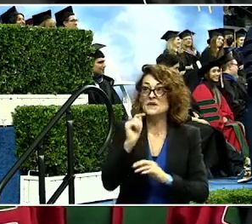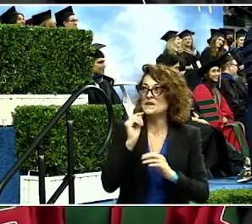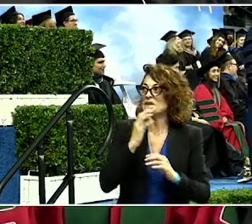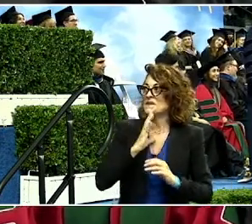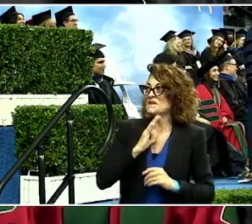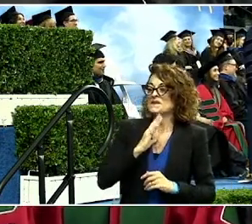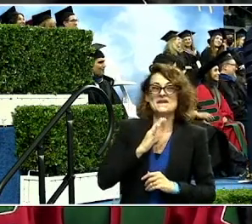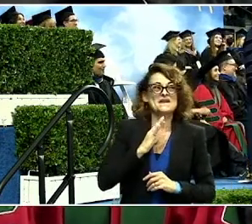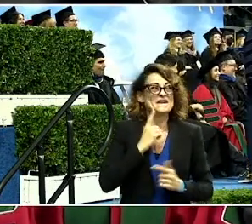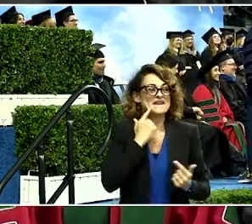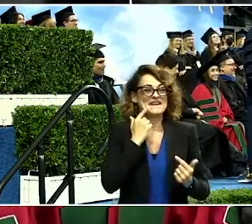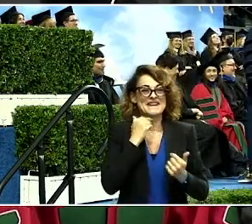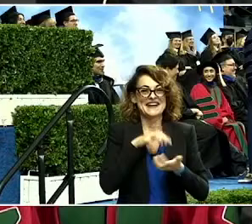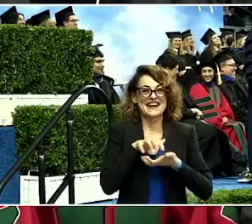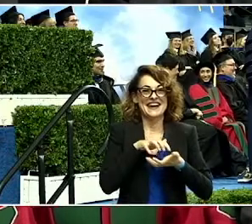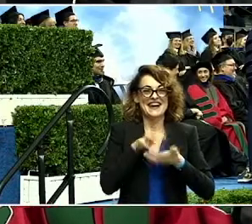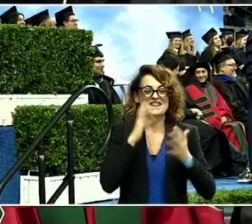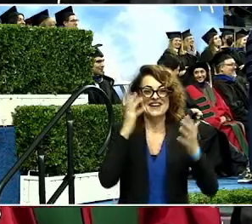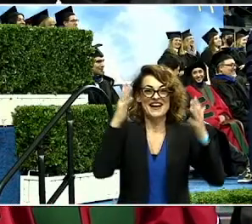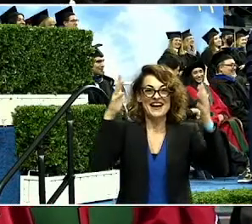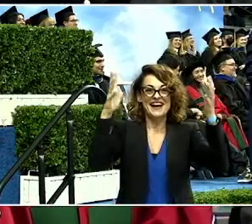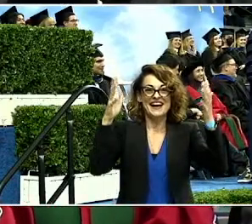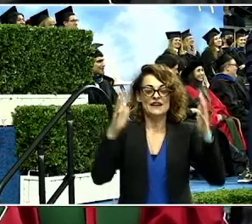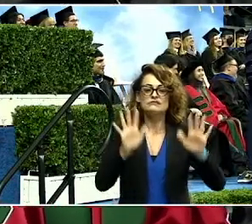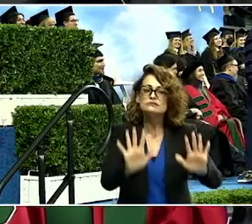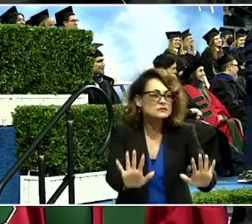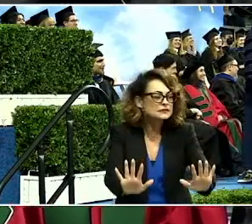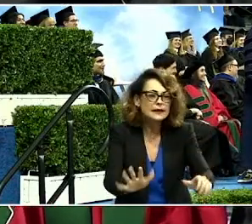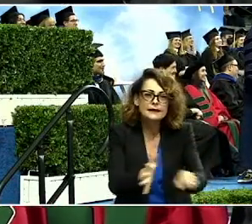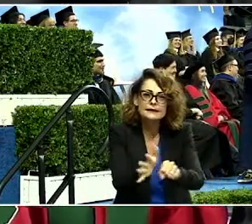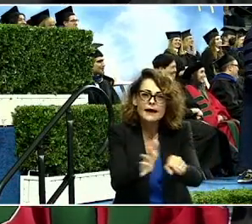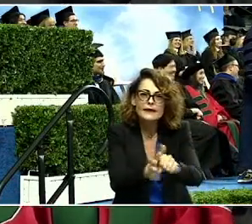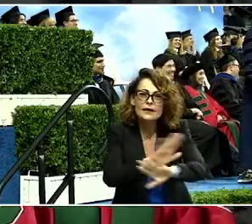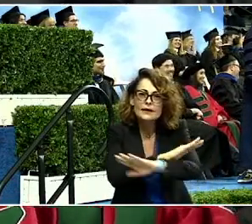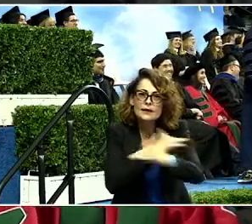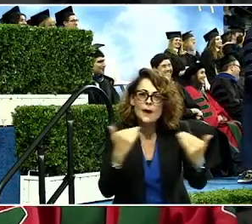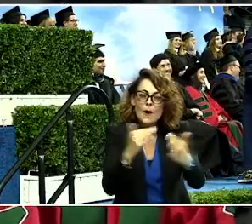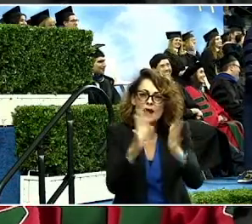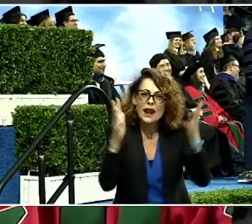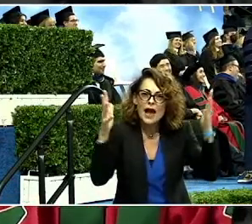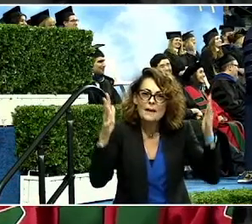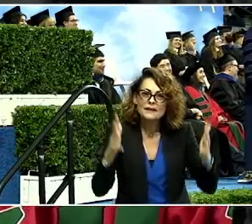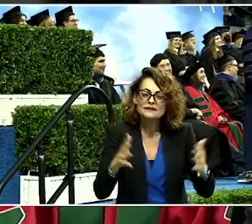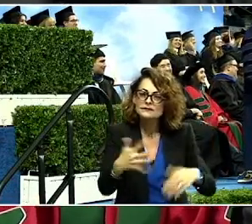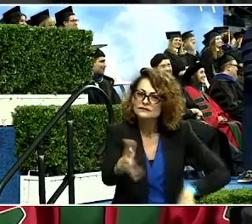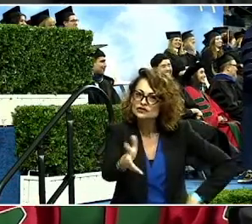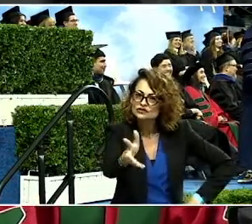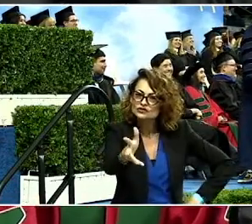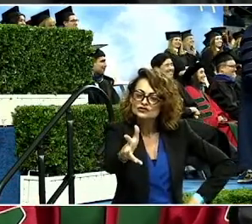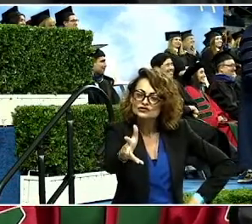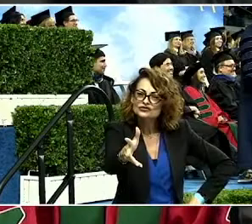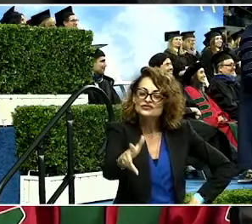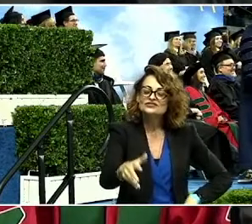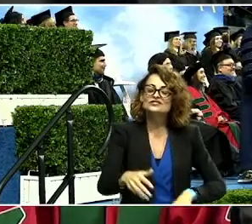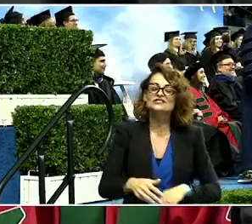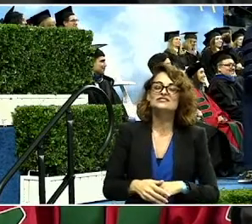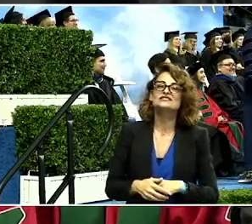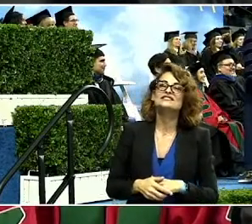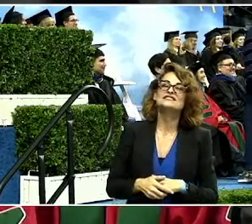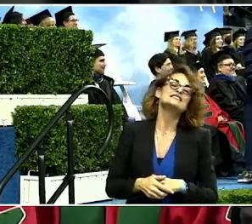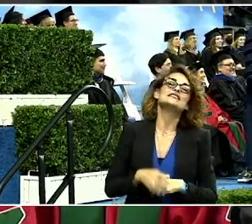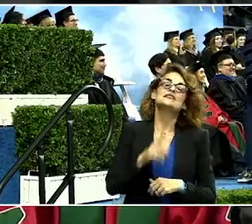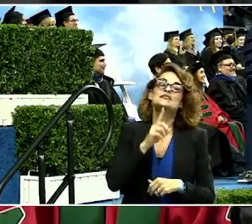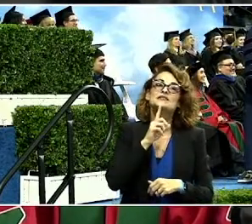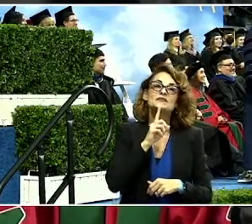But should not clap. I don't think you should clap on this one. Don't clap. And what I think what you're really going to